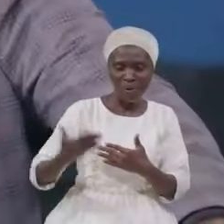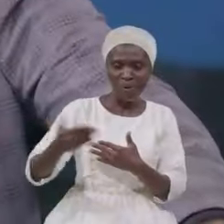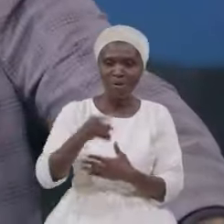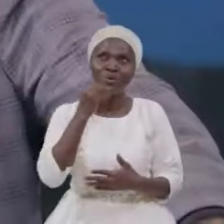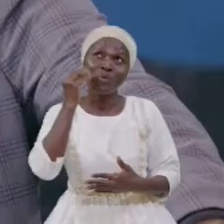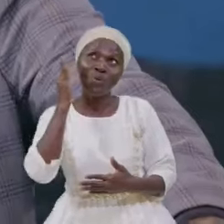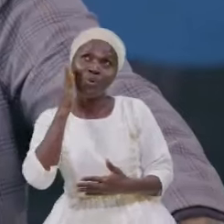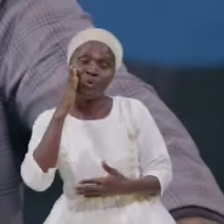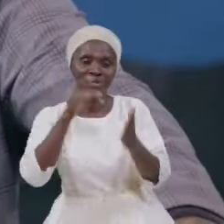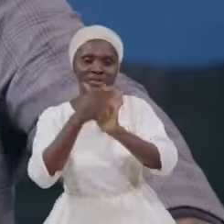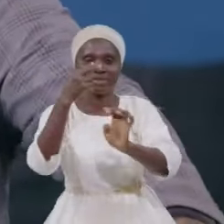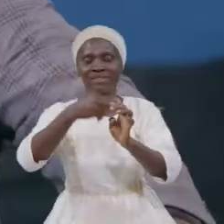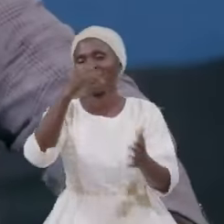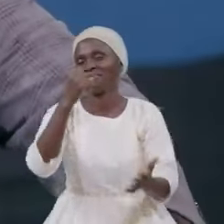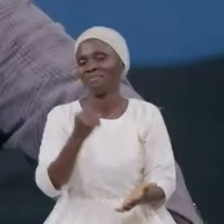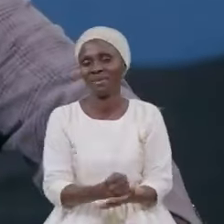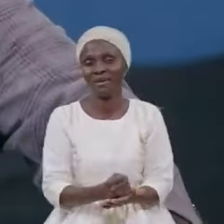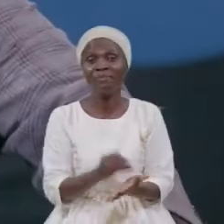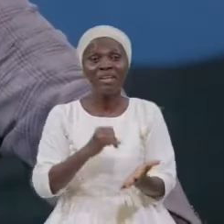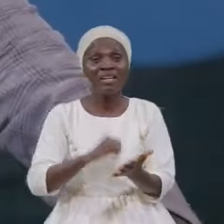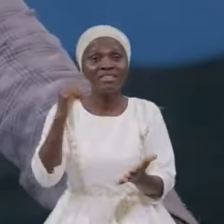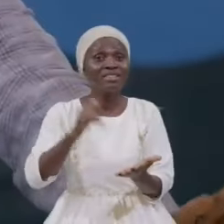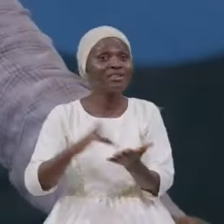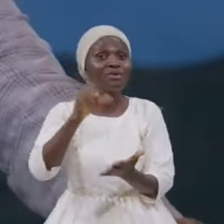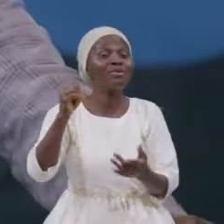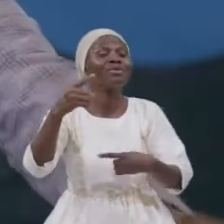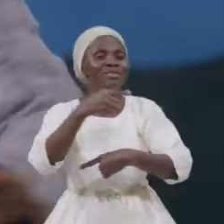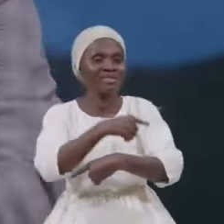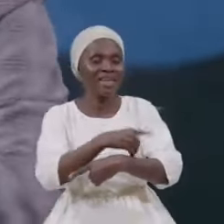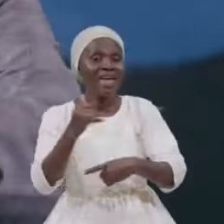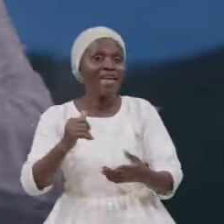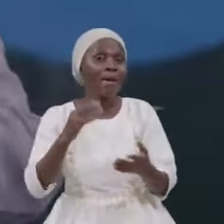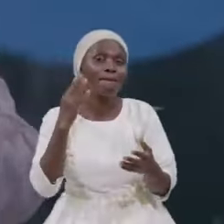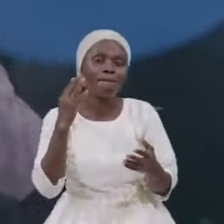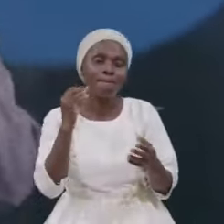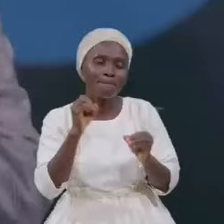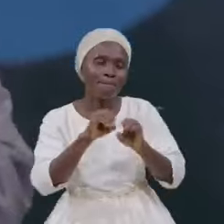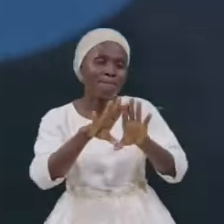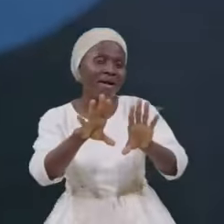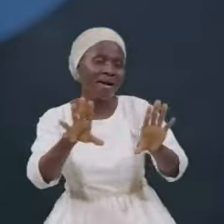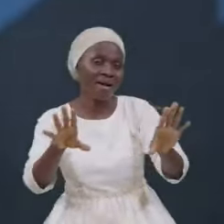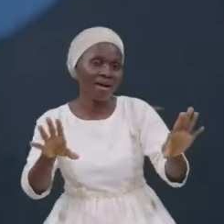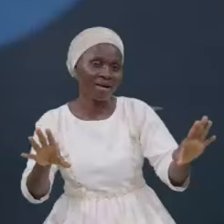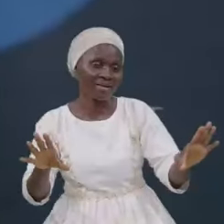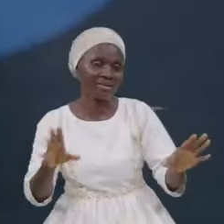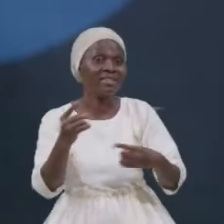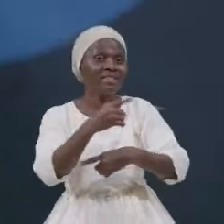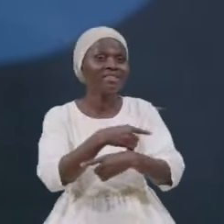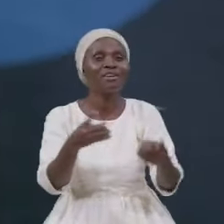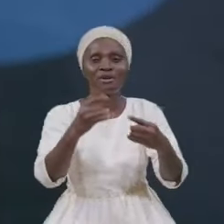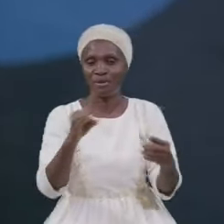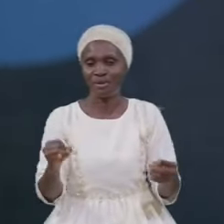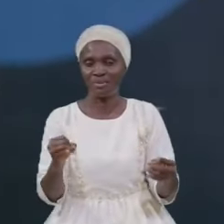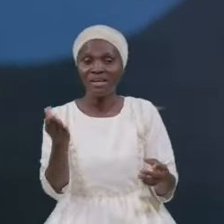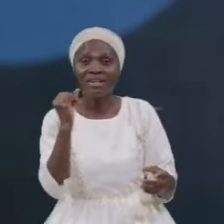There's a bright day coming. A bright day coming. There is a bright day coming